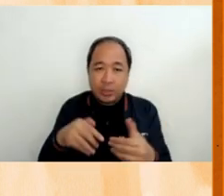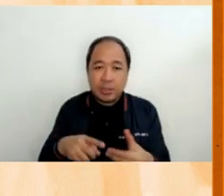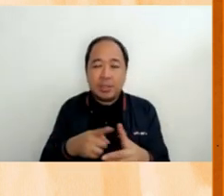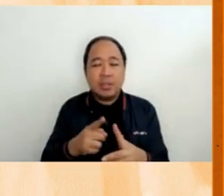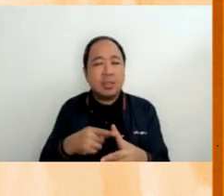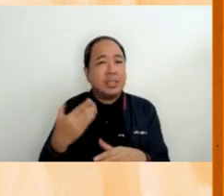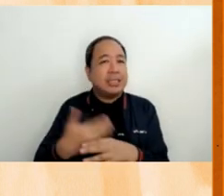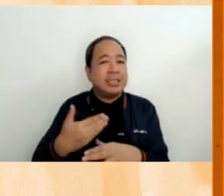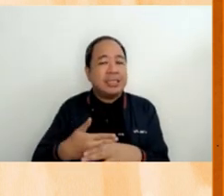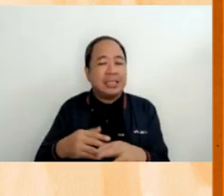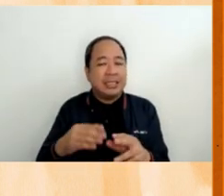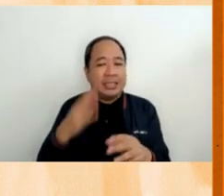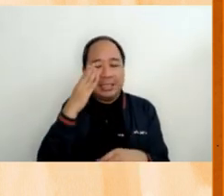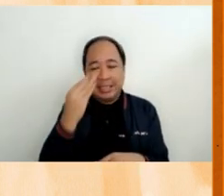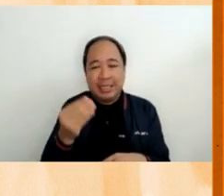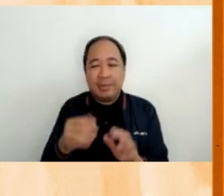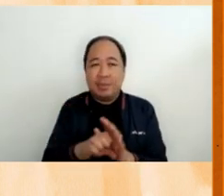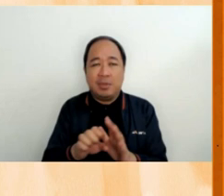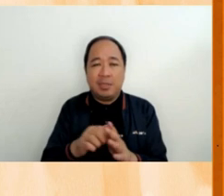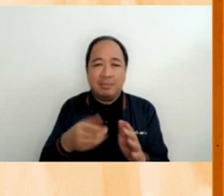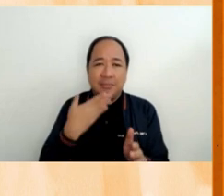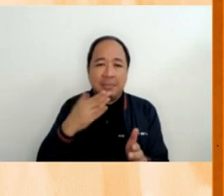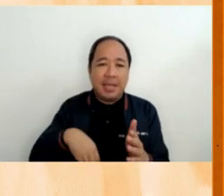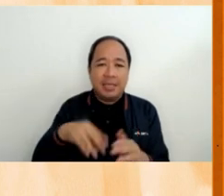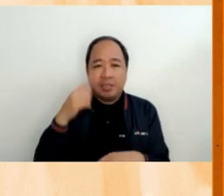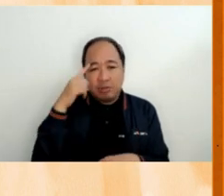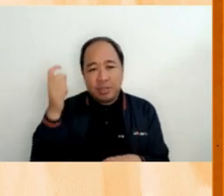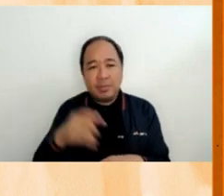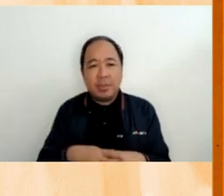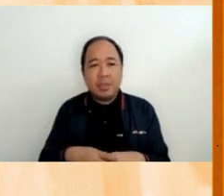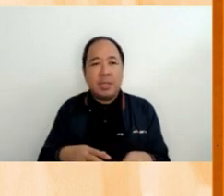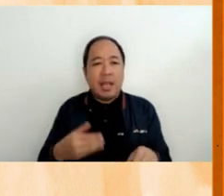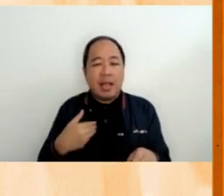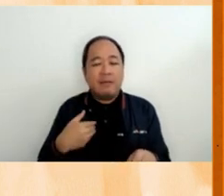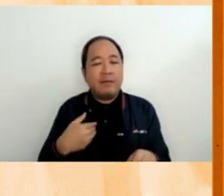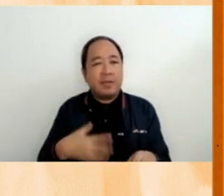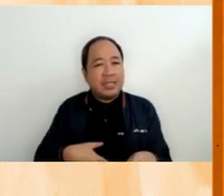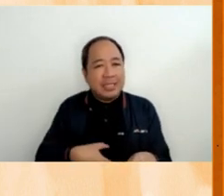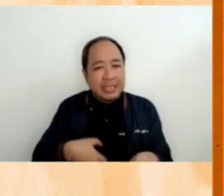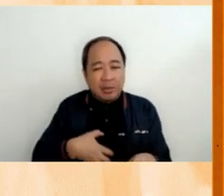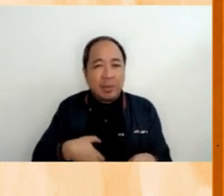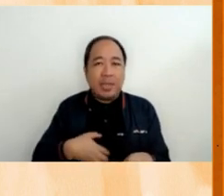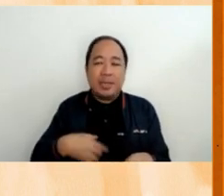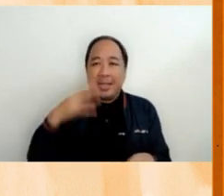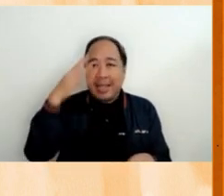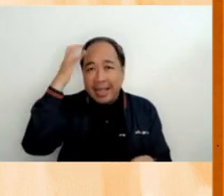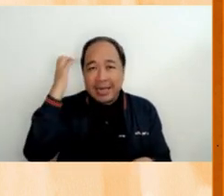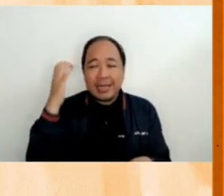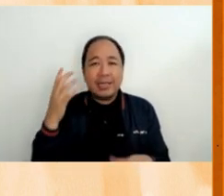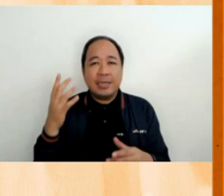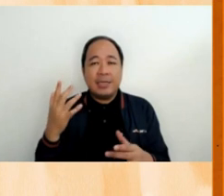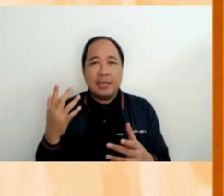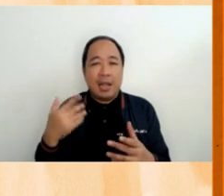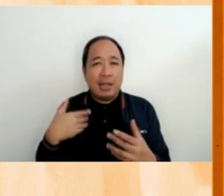such as nightmares, stomach pain, headaches, aggressive behavior, or regression to